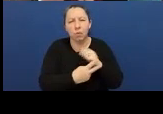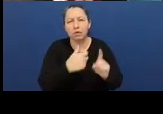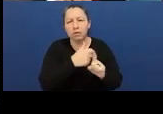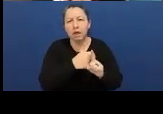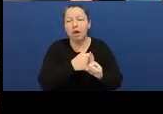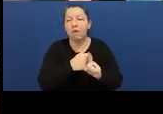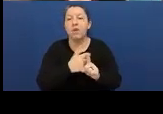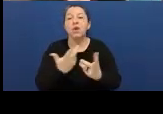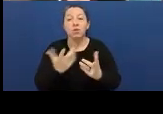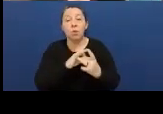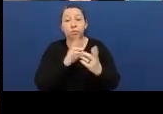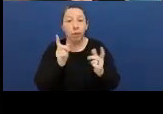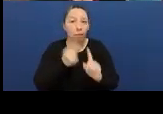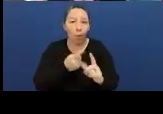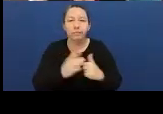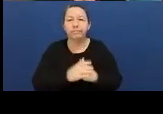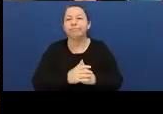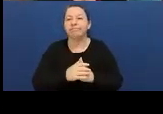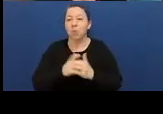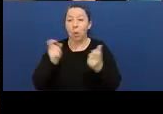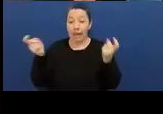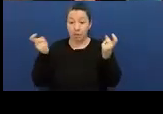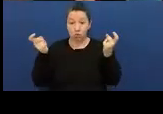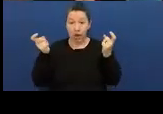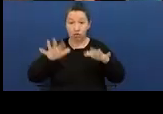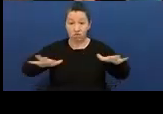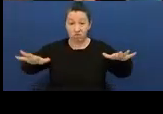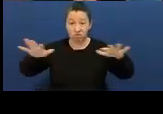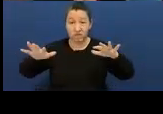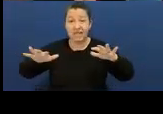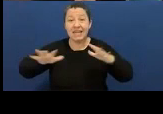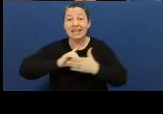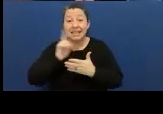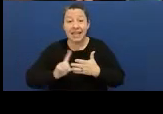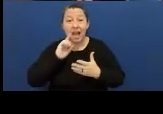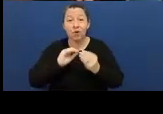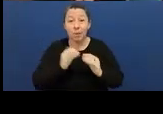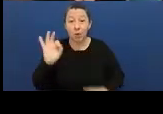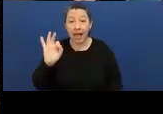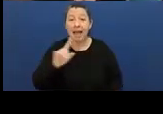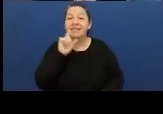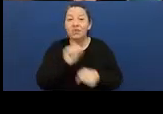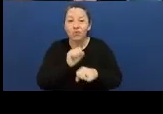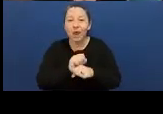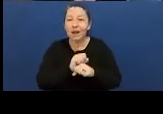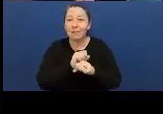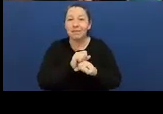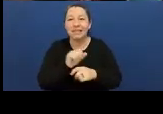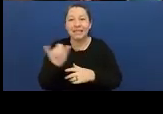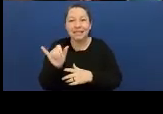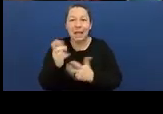as the administration is concerned, the design of Site 9 is incredibly similar to the Lower Nubian